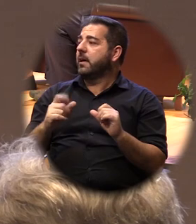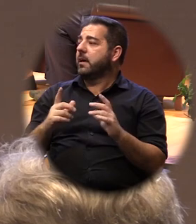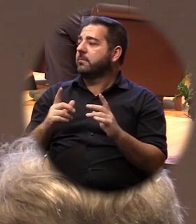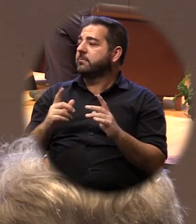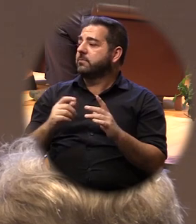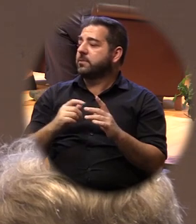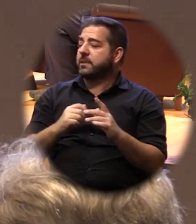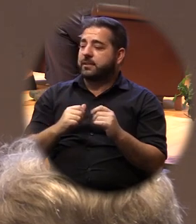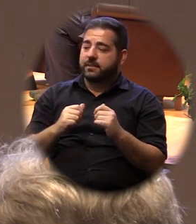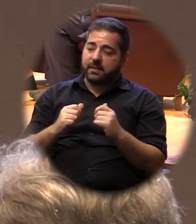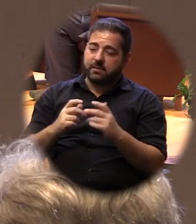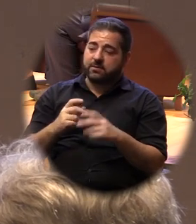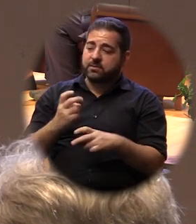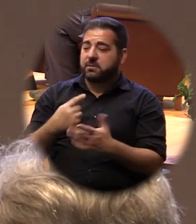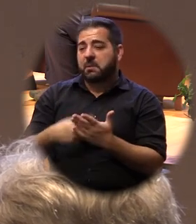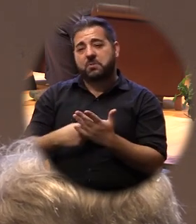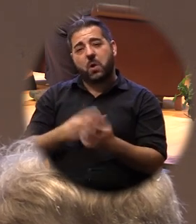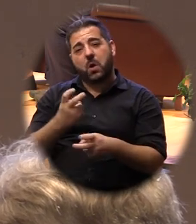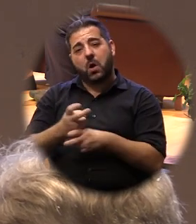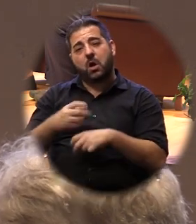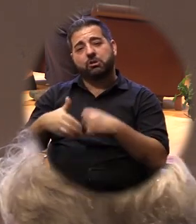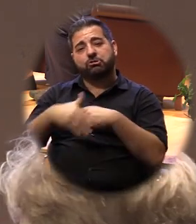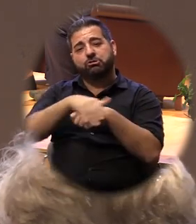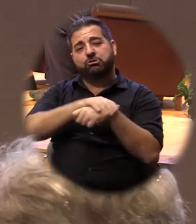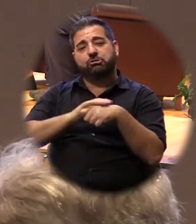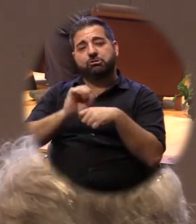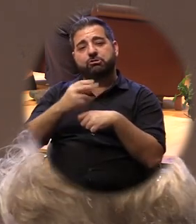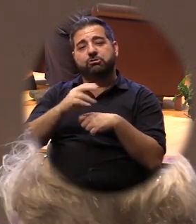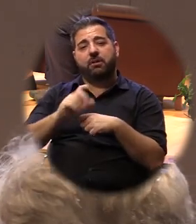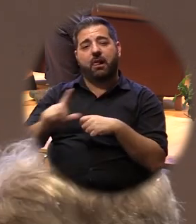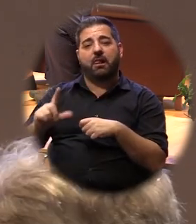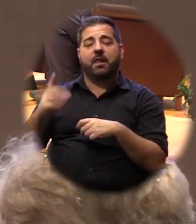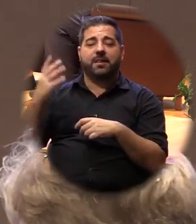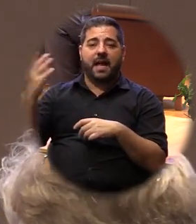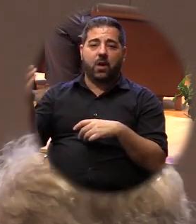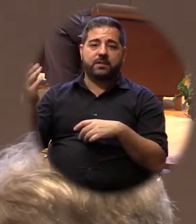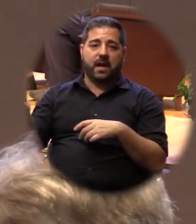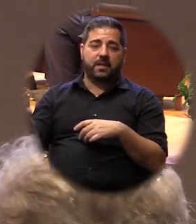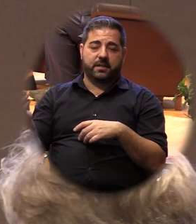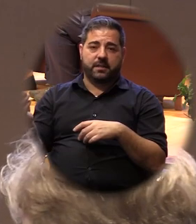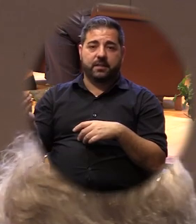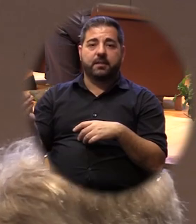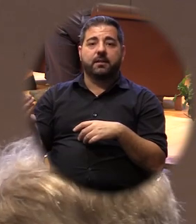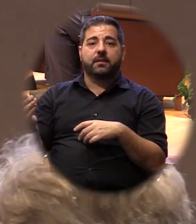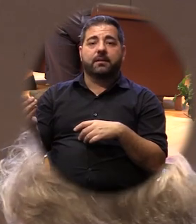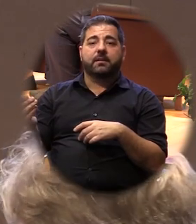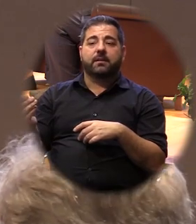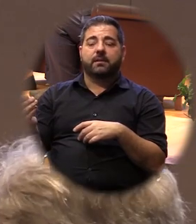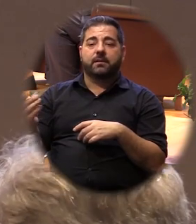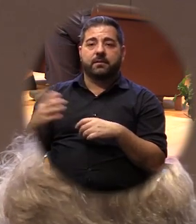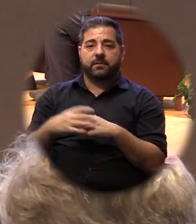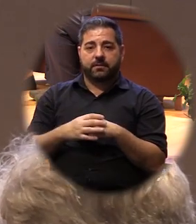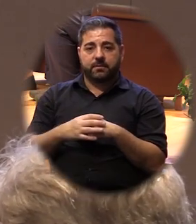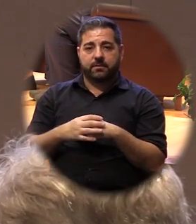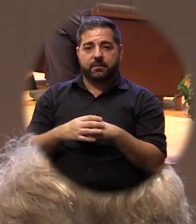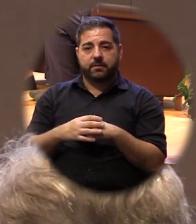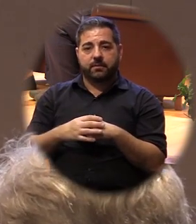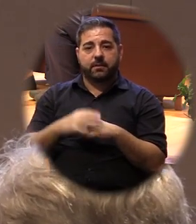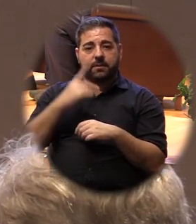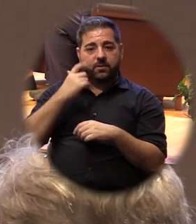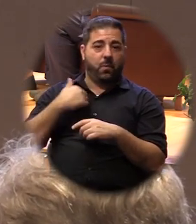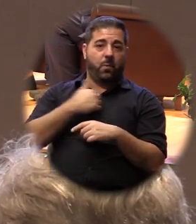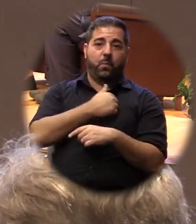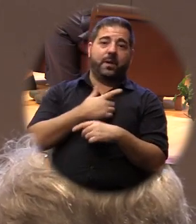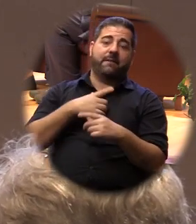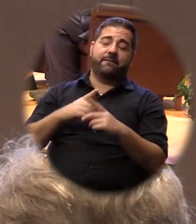is often a hard shell on the outside of like vehemently held values. Because when we have